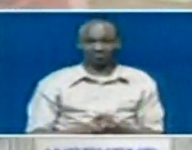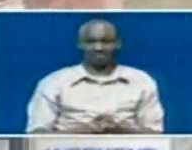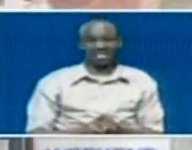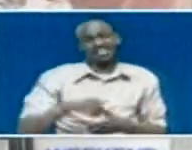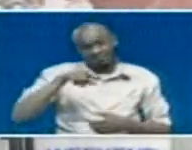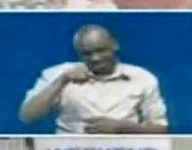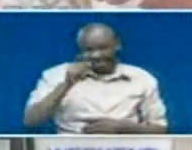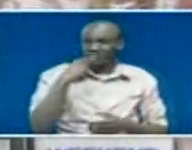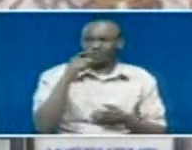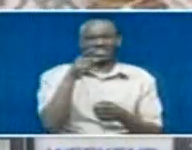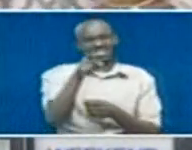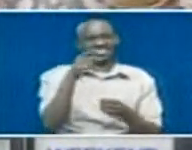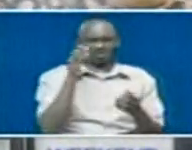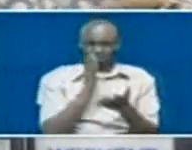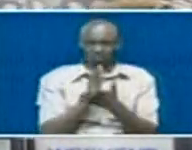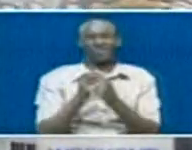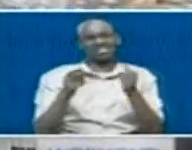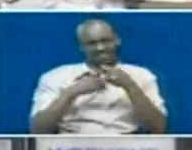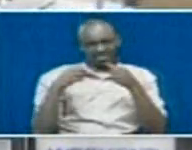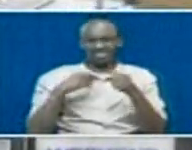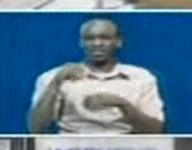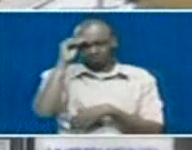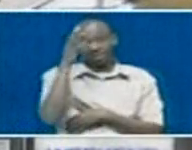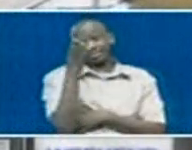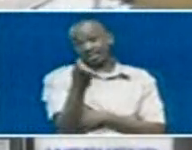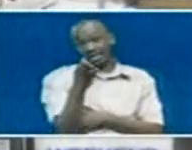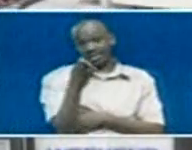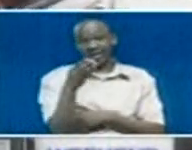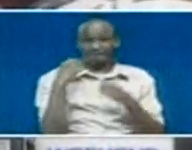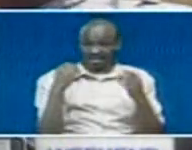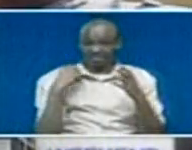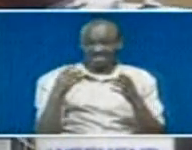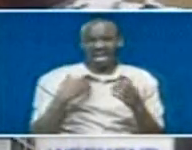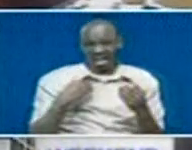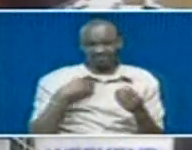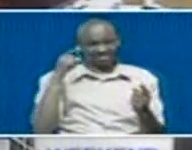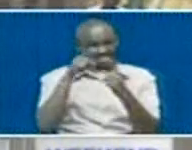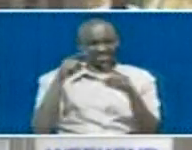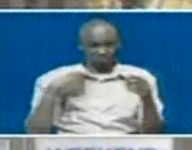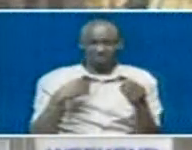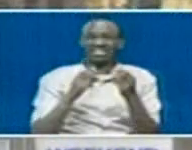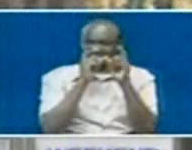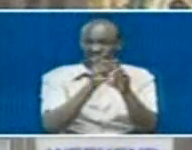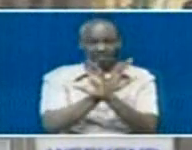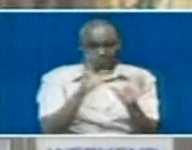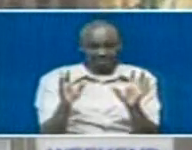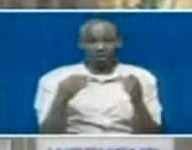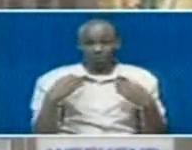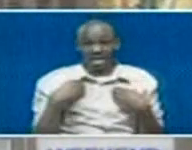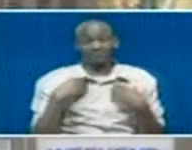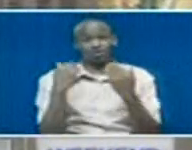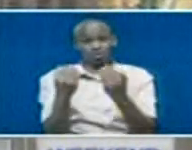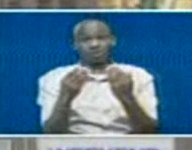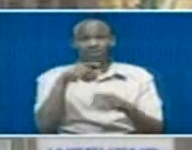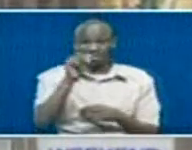They are just but some out of the 70 students here. The non-academic school targets and nurtures talent, especially in youth from